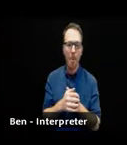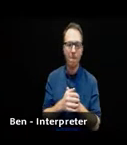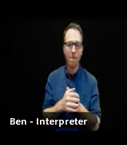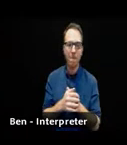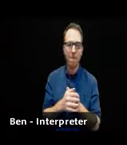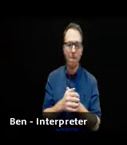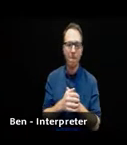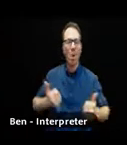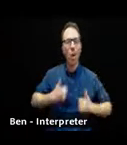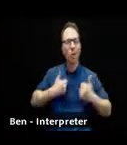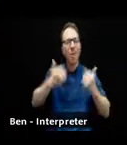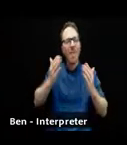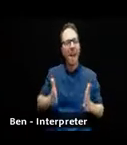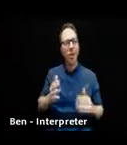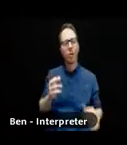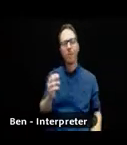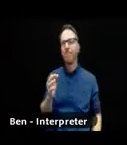survivors are,